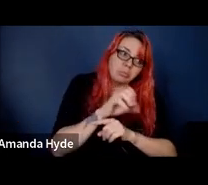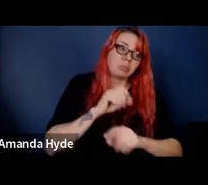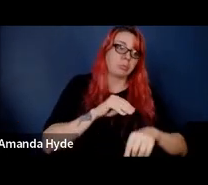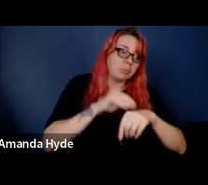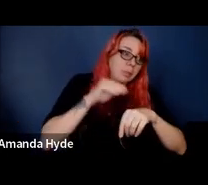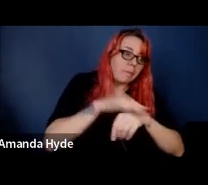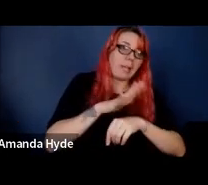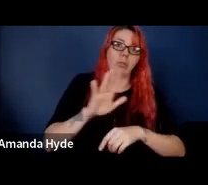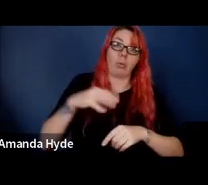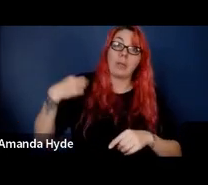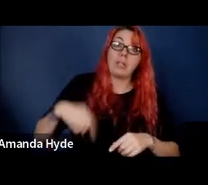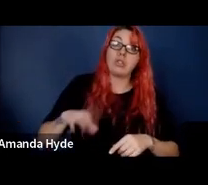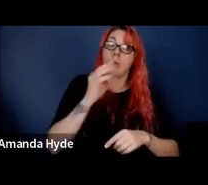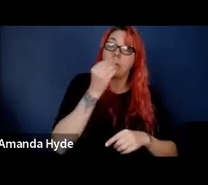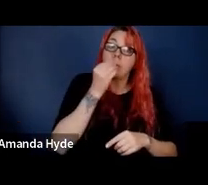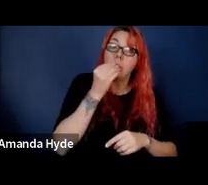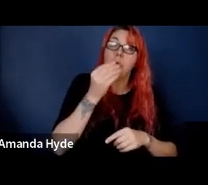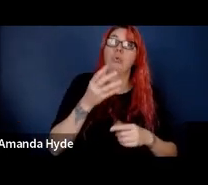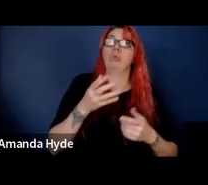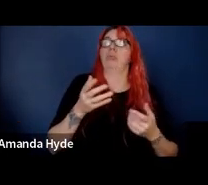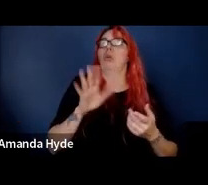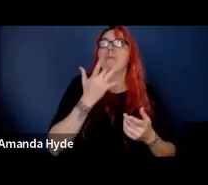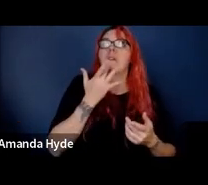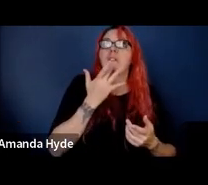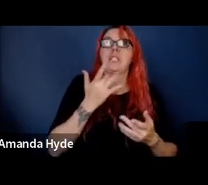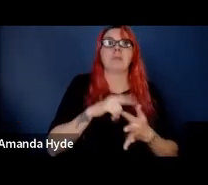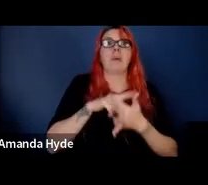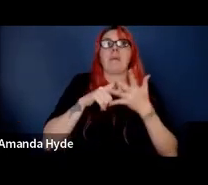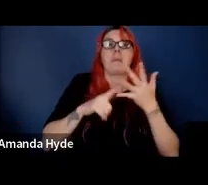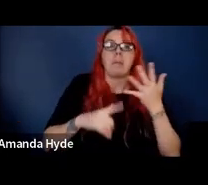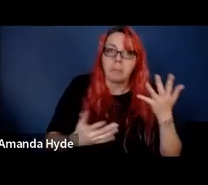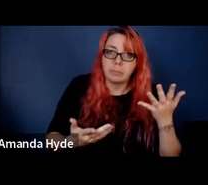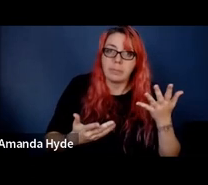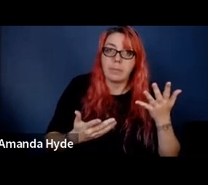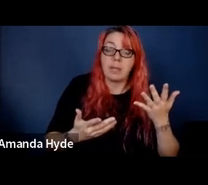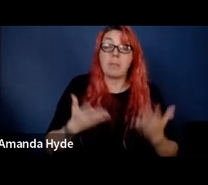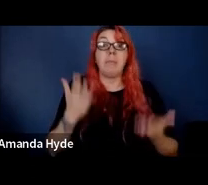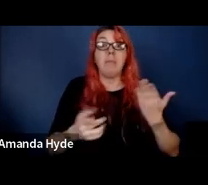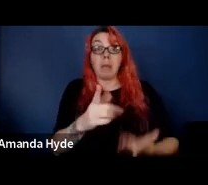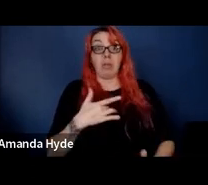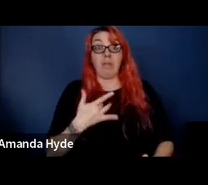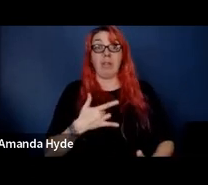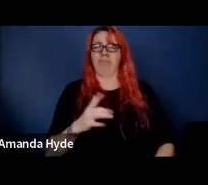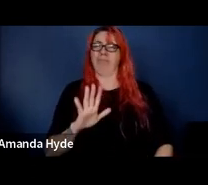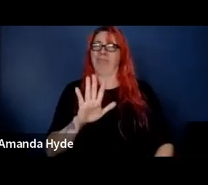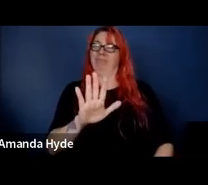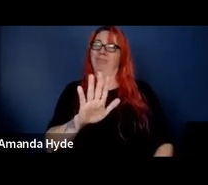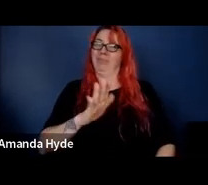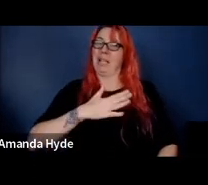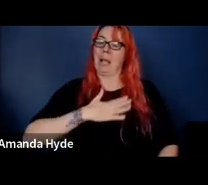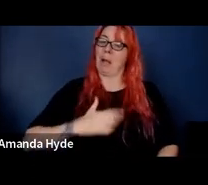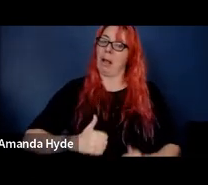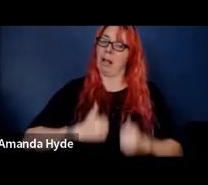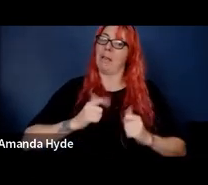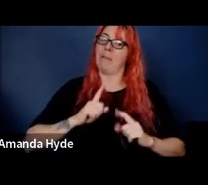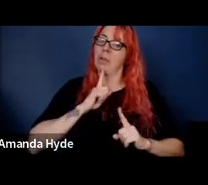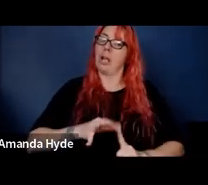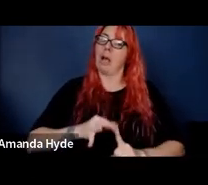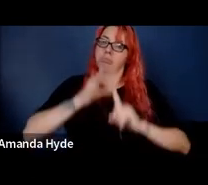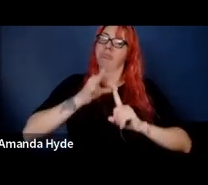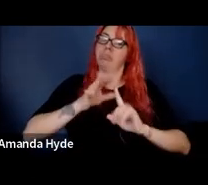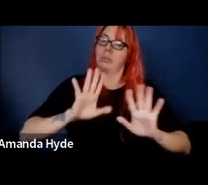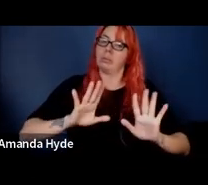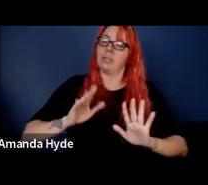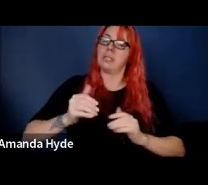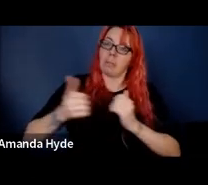have. And you're thinking, well, the thing I've made my life's work to do is to be very distinct from that experience. And so that's true if you think of any groupings of people